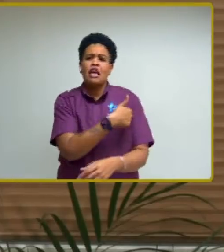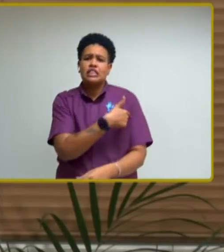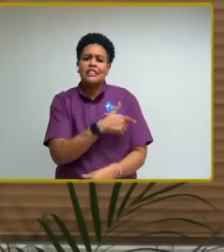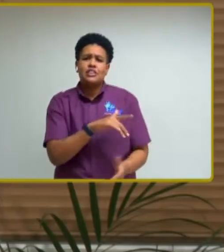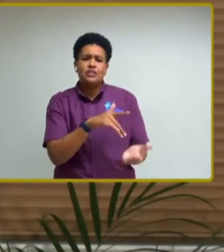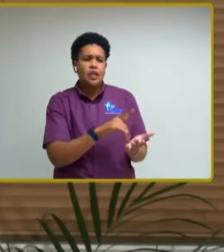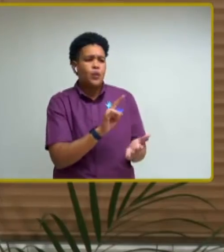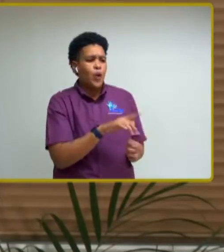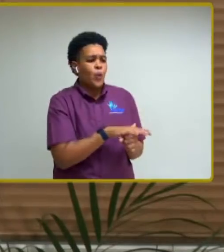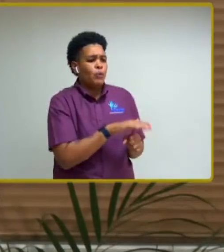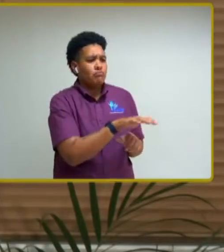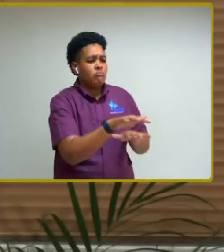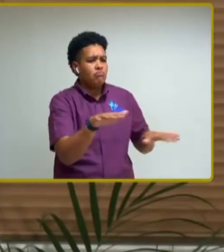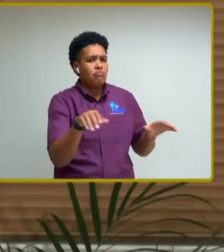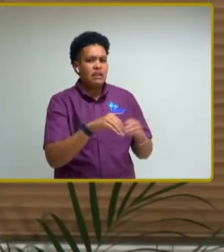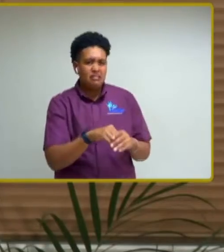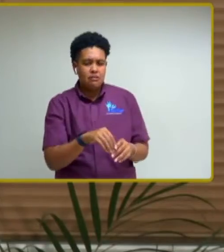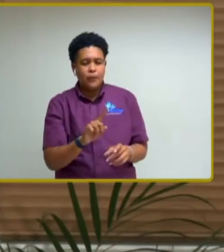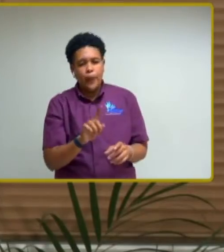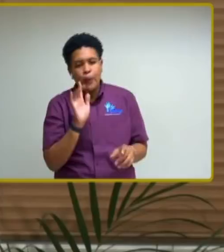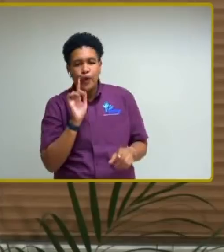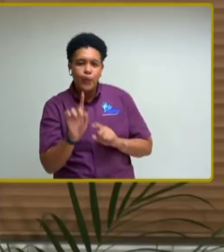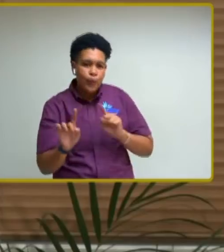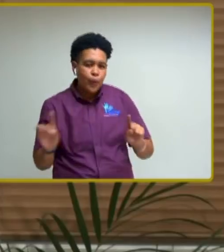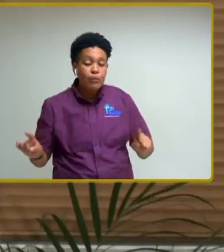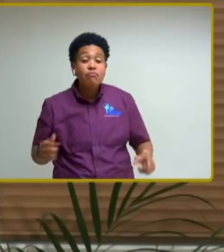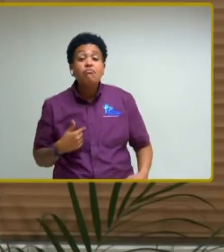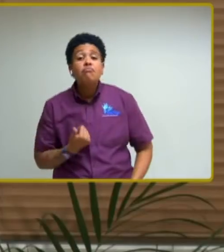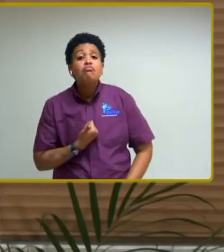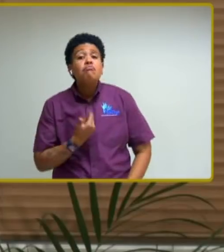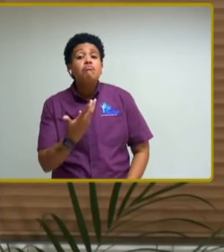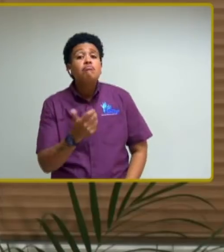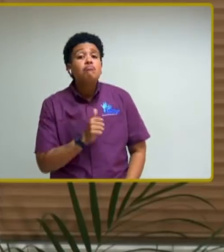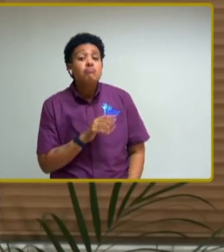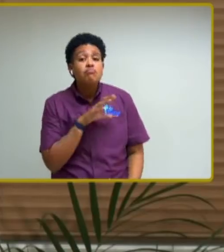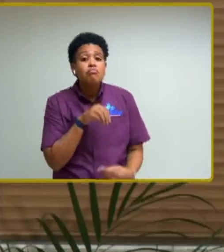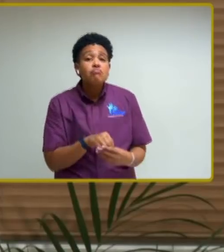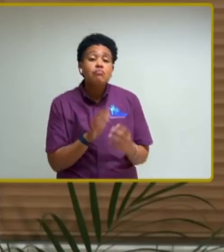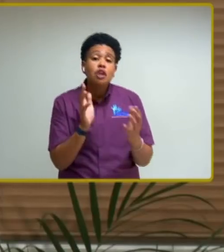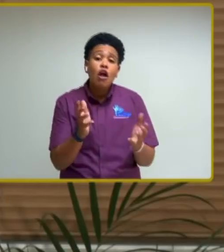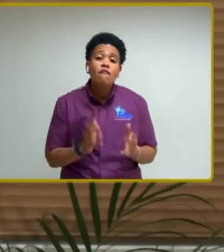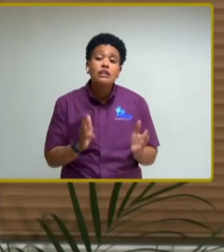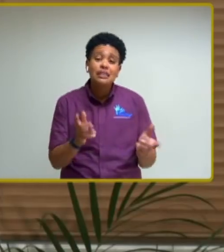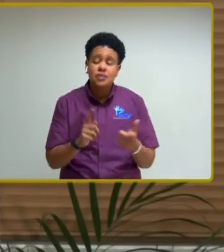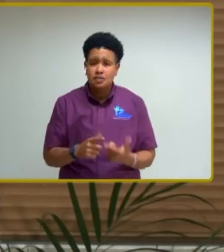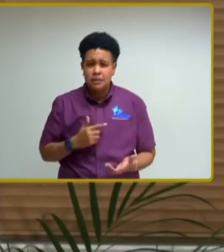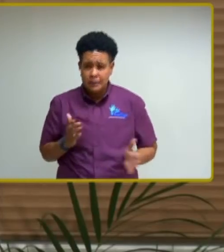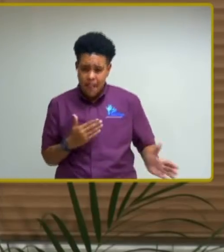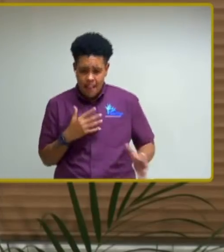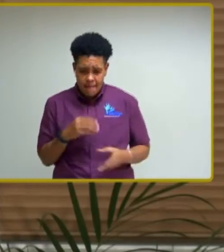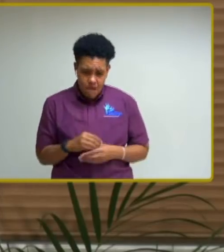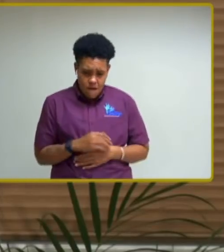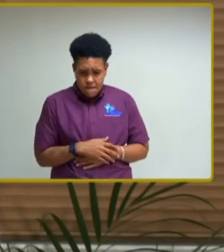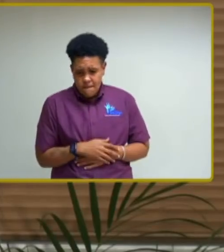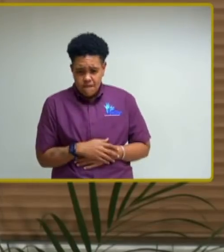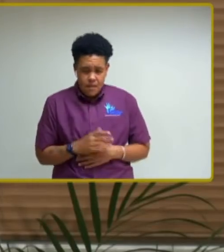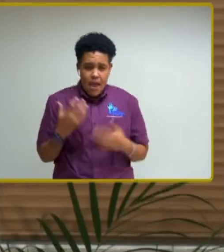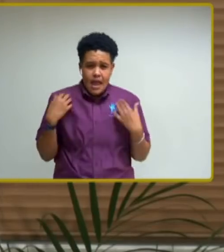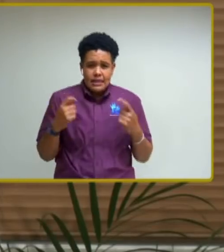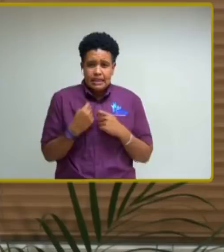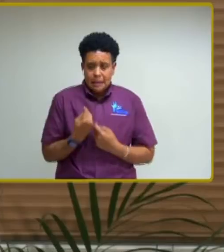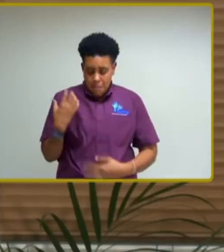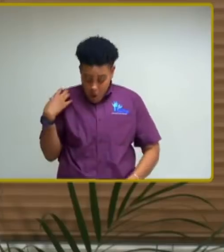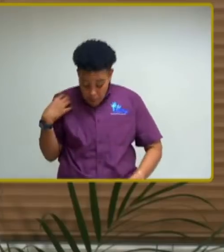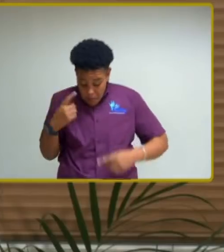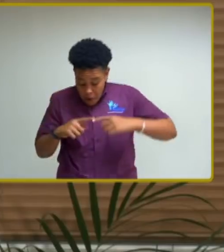center. I really want to express, having been a part of the conversation and the planning with the health team, the permanent